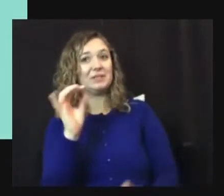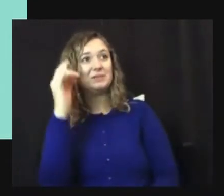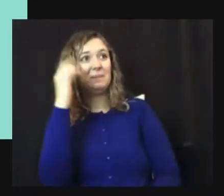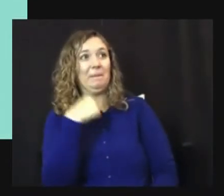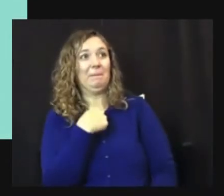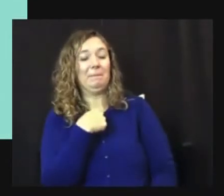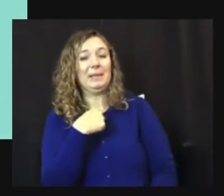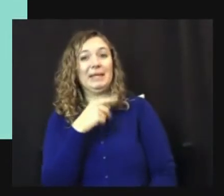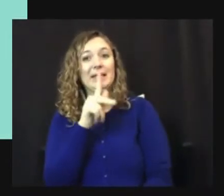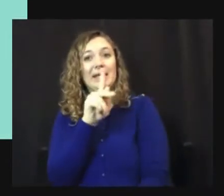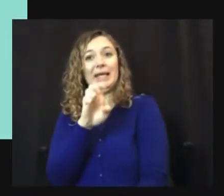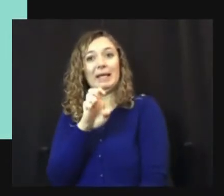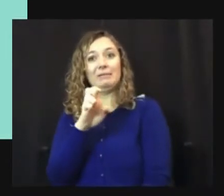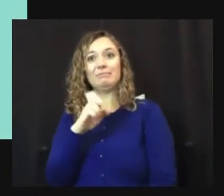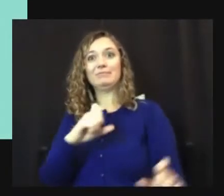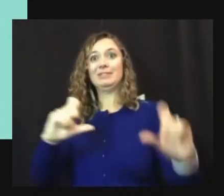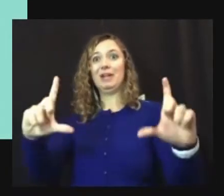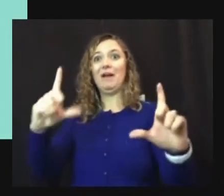minute.